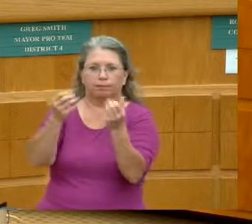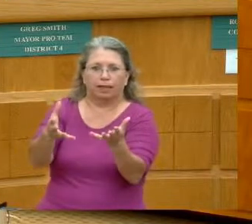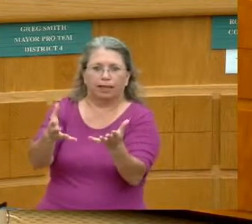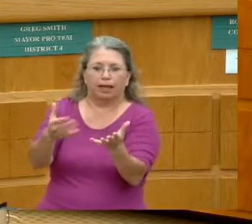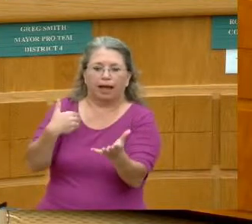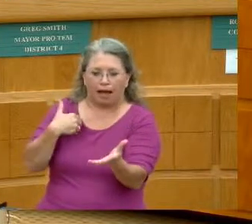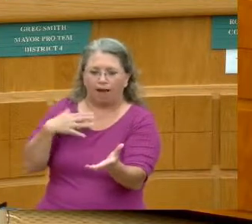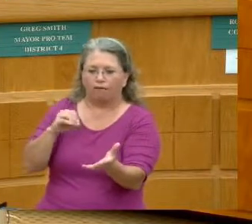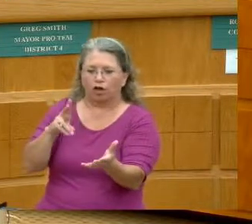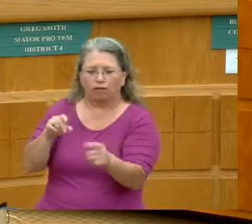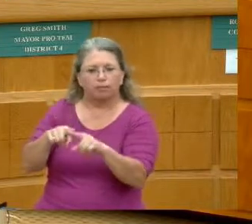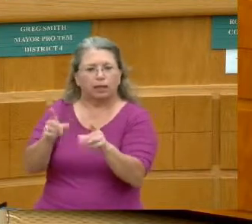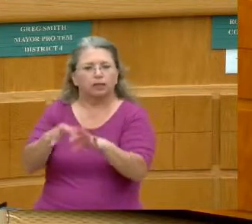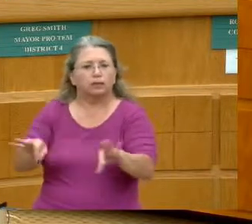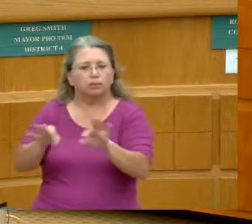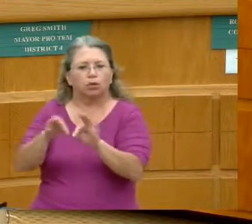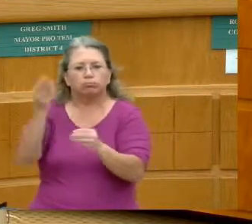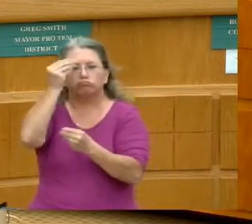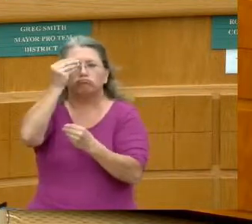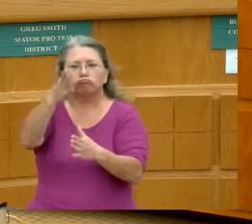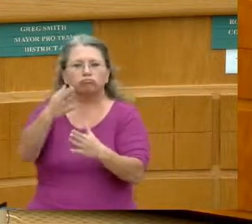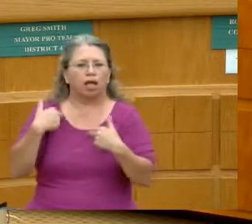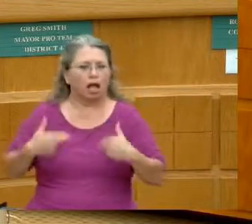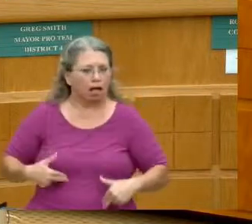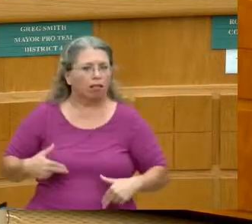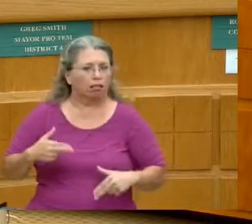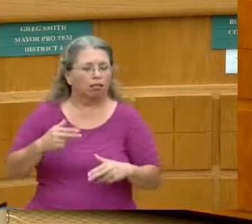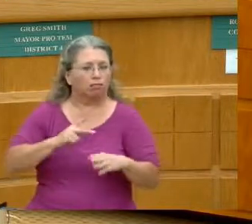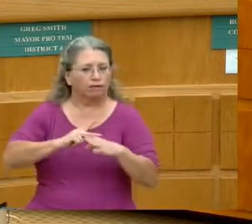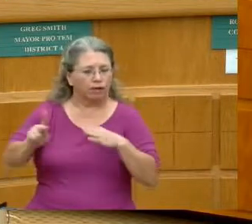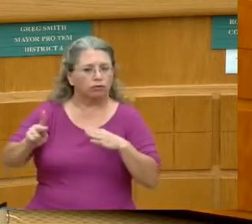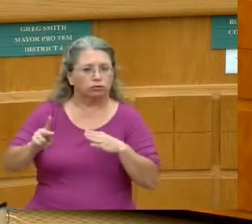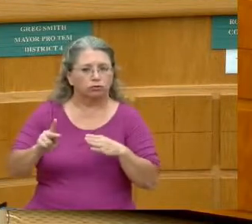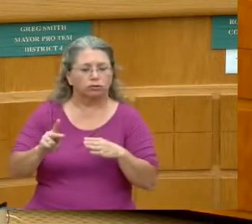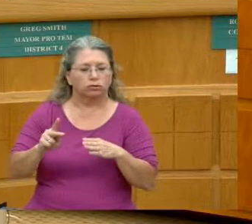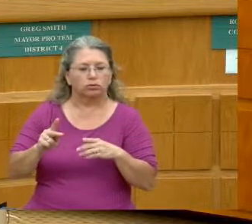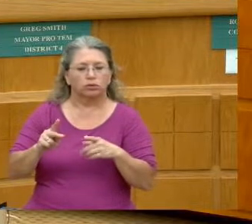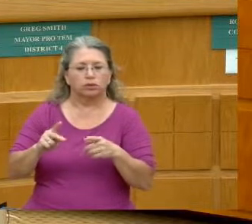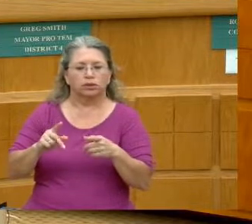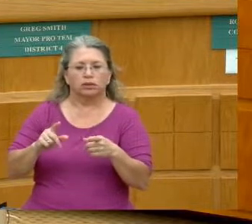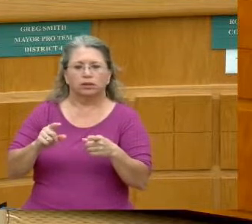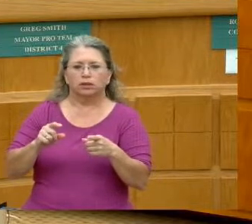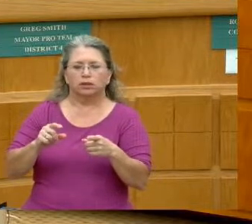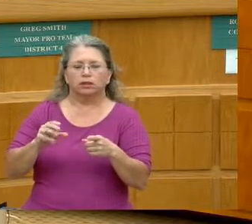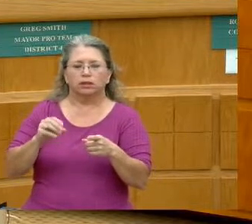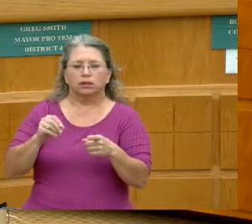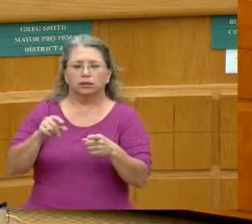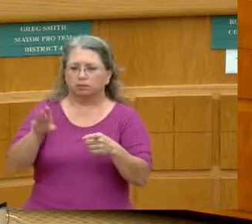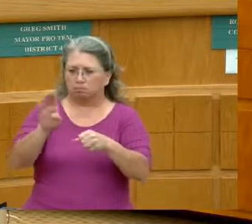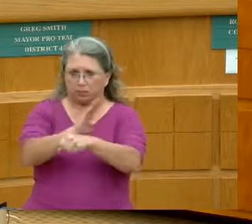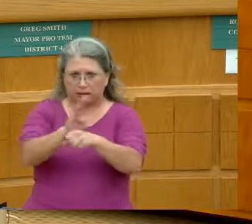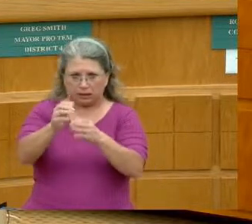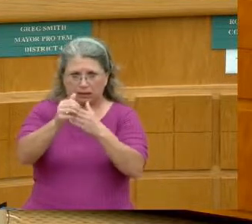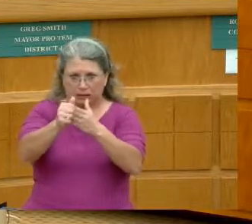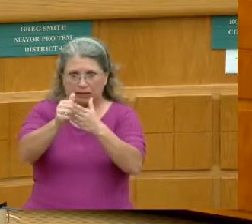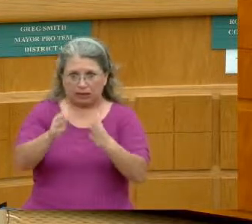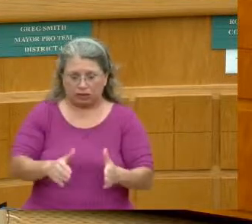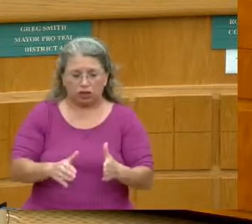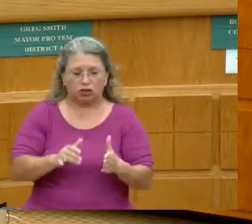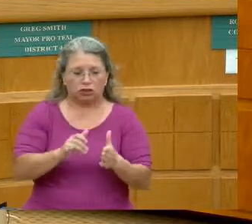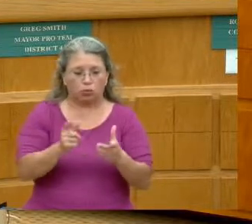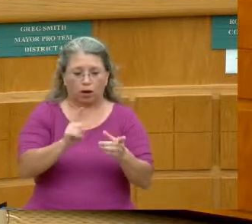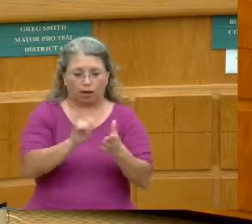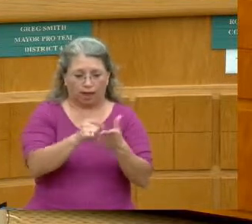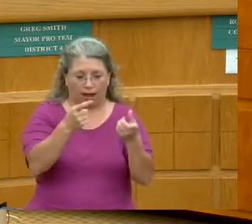and for the outbreaks that have occurred, those businesses, the leaders that were involved on the political side,